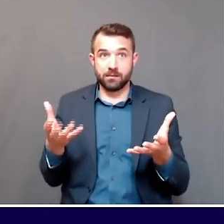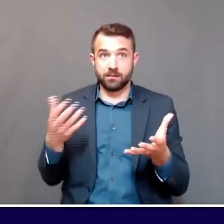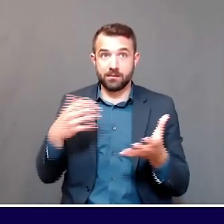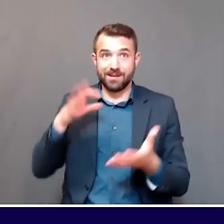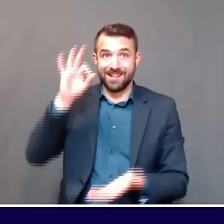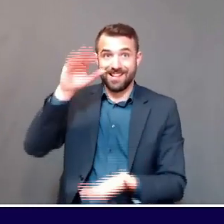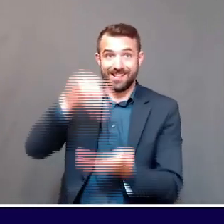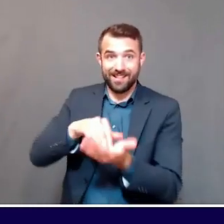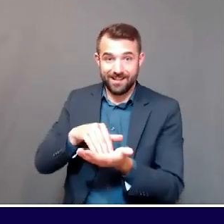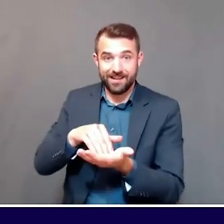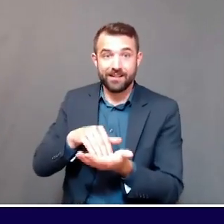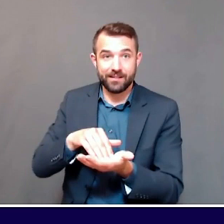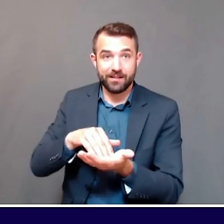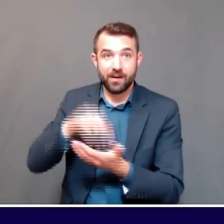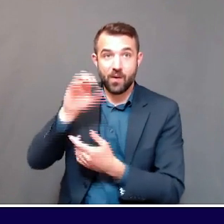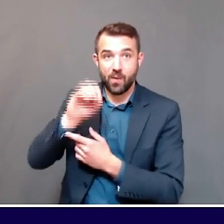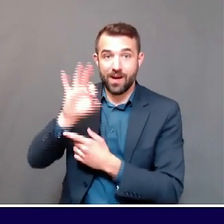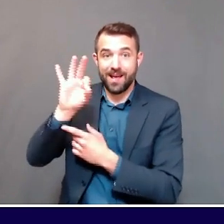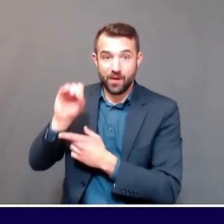9,090